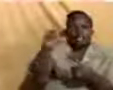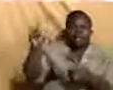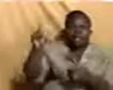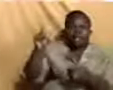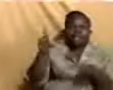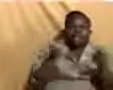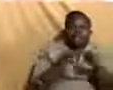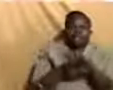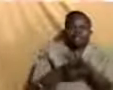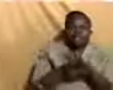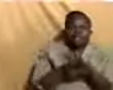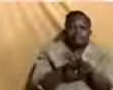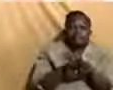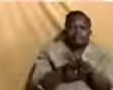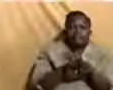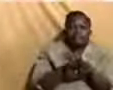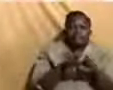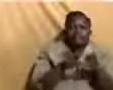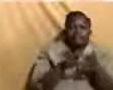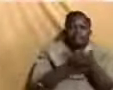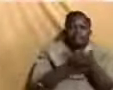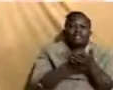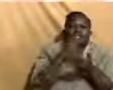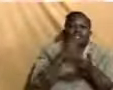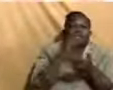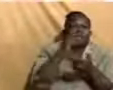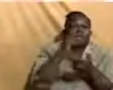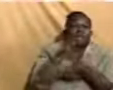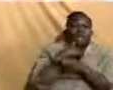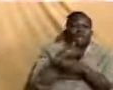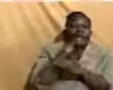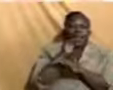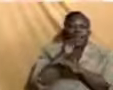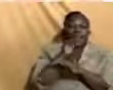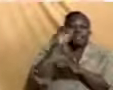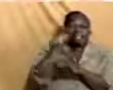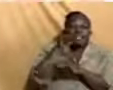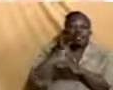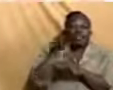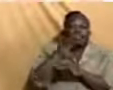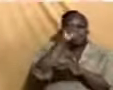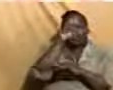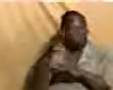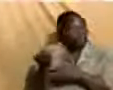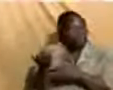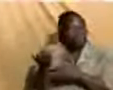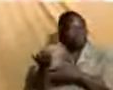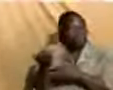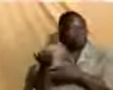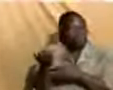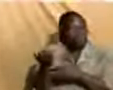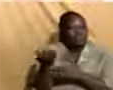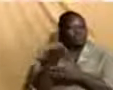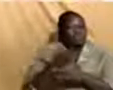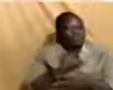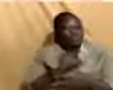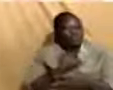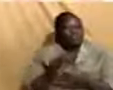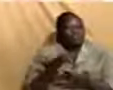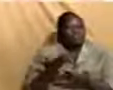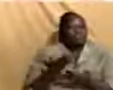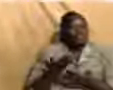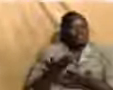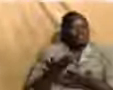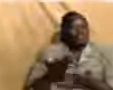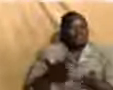almost like a chorus saying that he's been asking the wrong question, whether we should be having multiple questions or singular questions in a